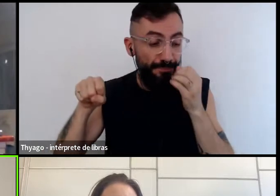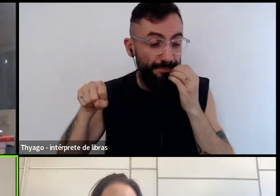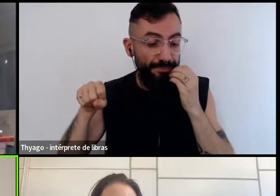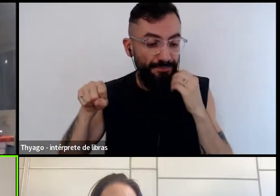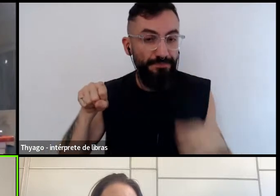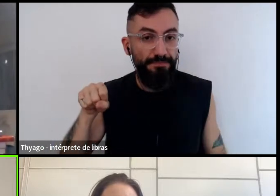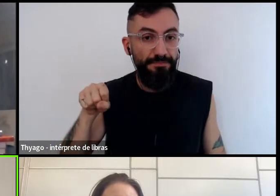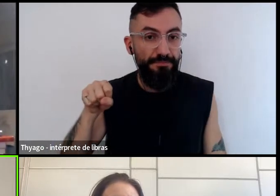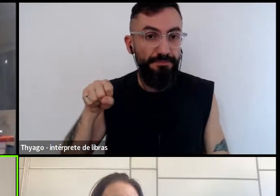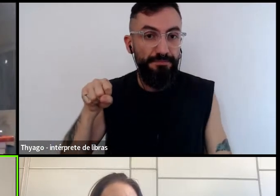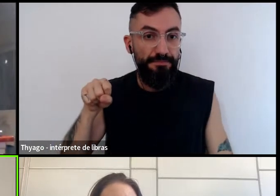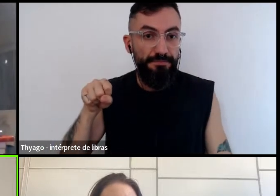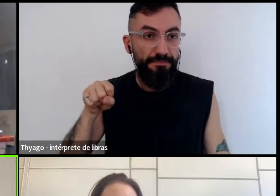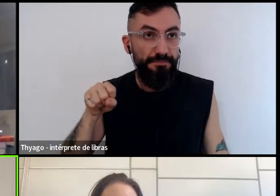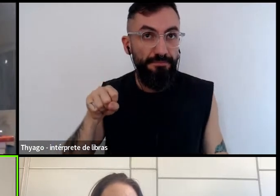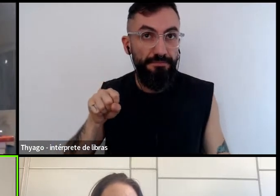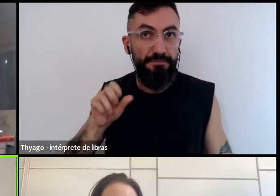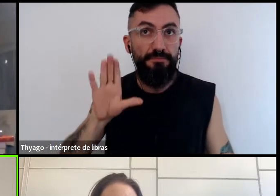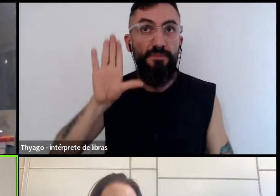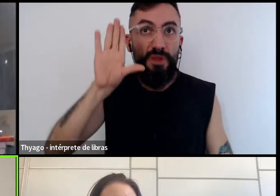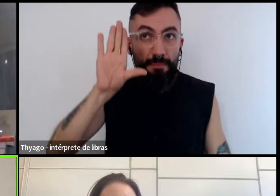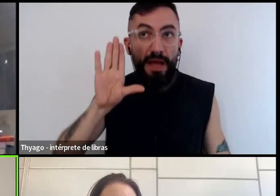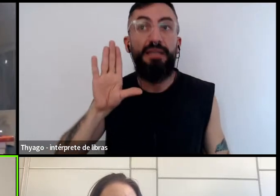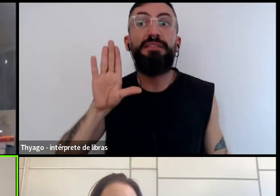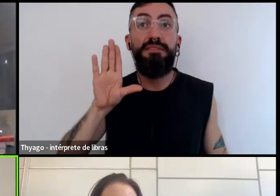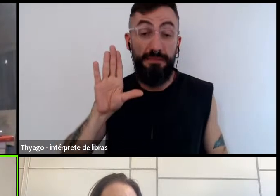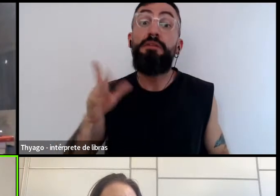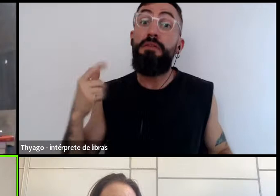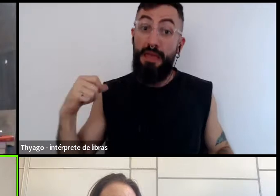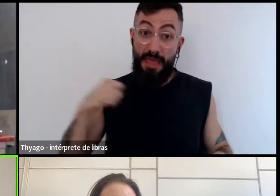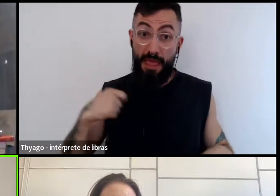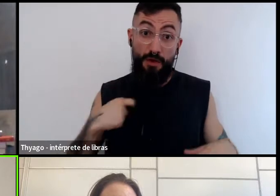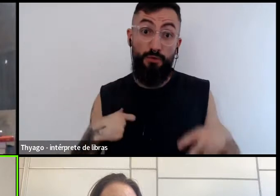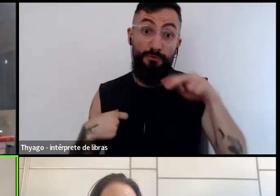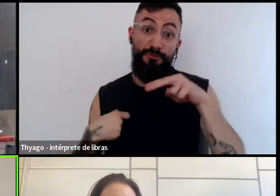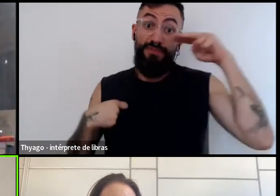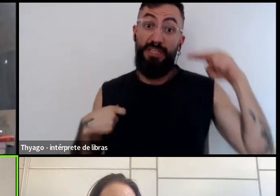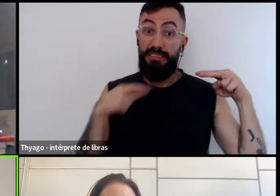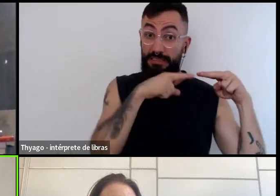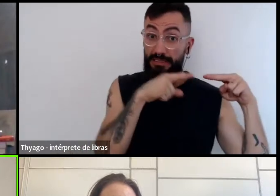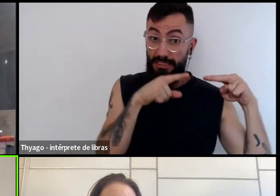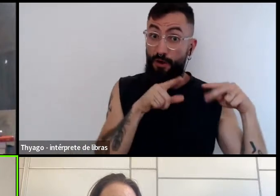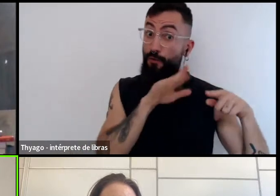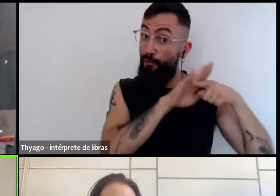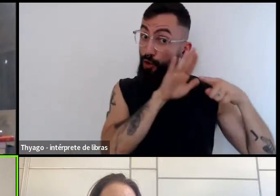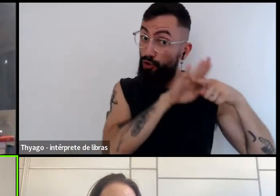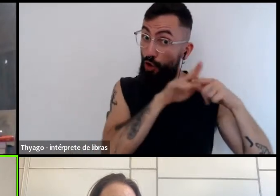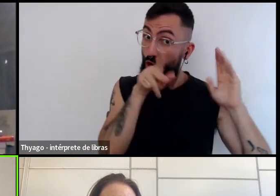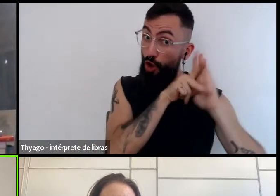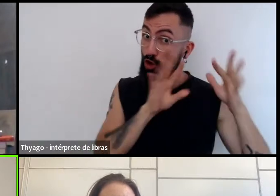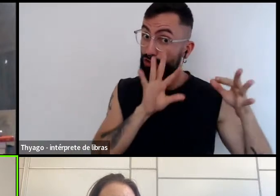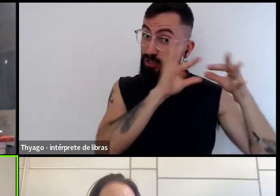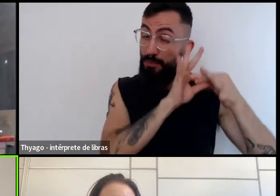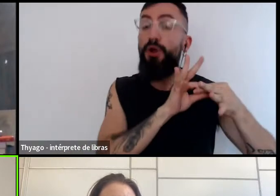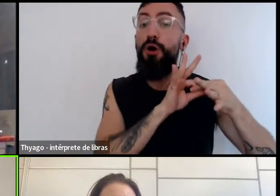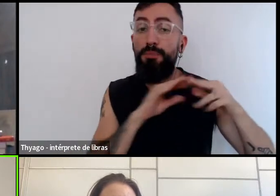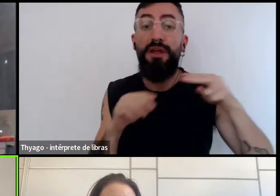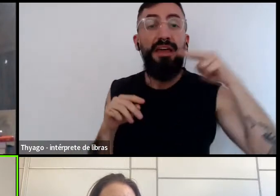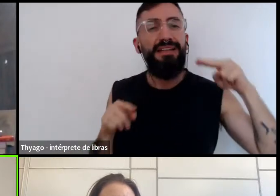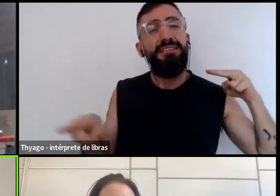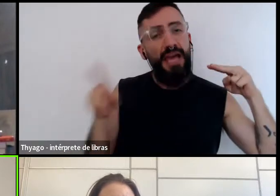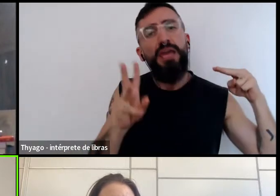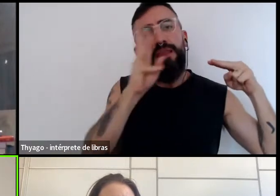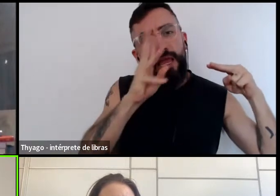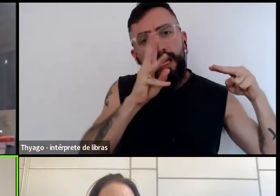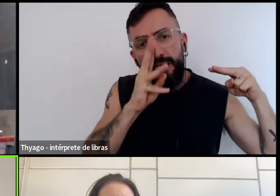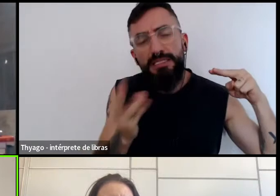And from the phonological point of view, it's interesting to see that most of them